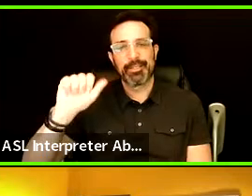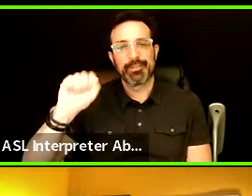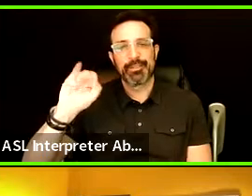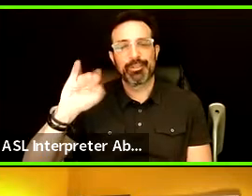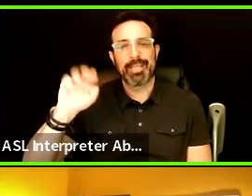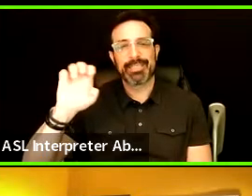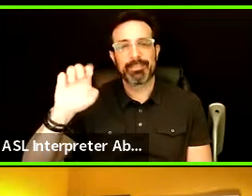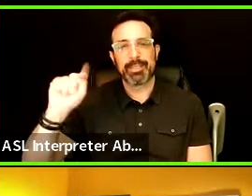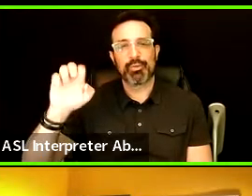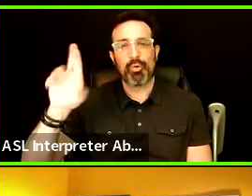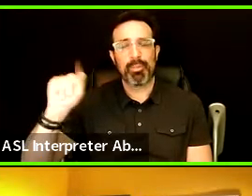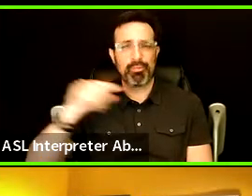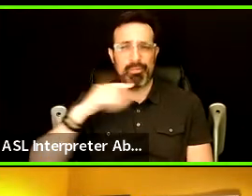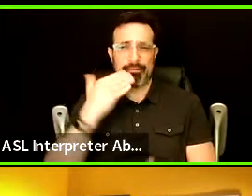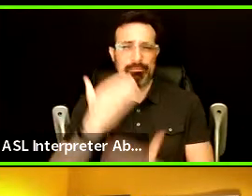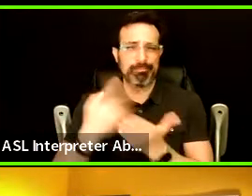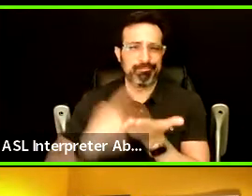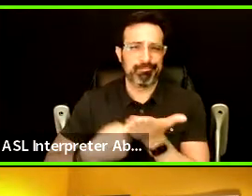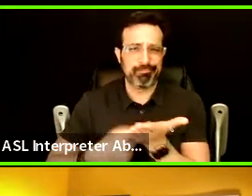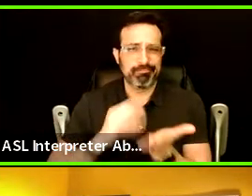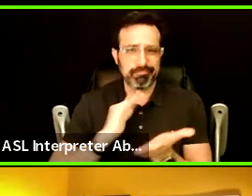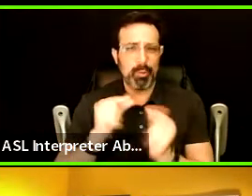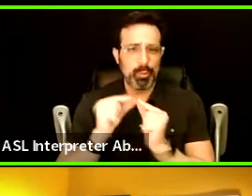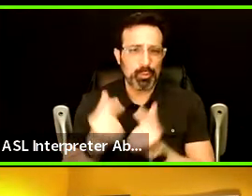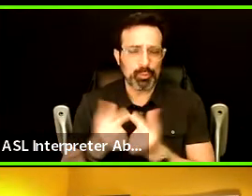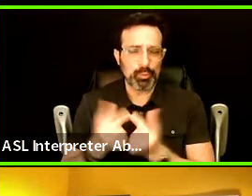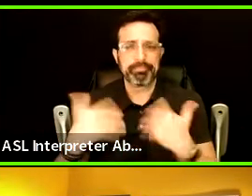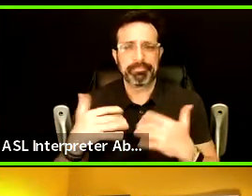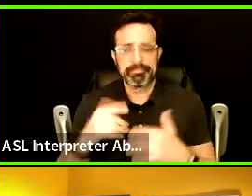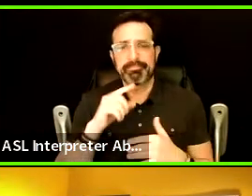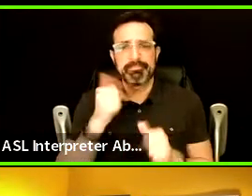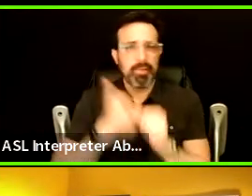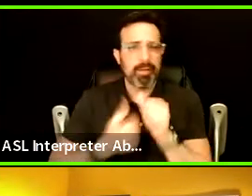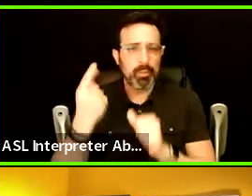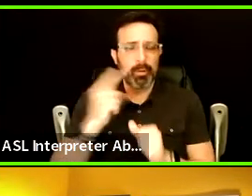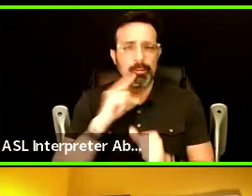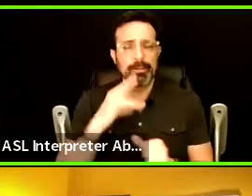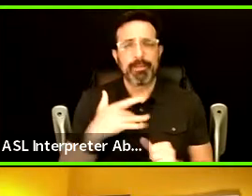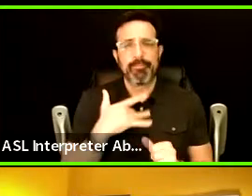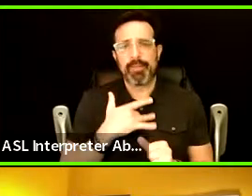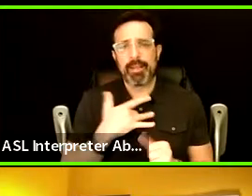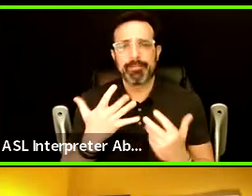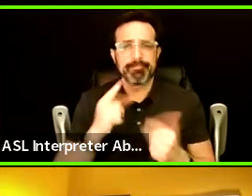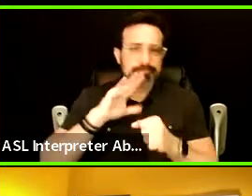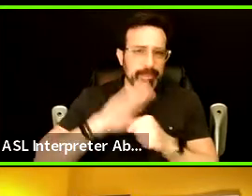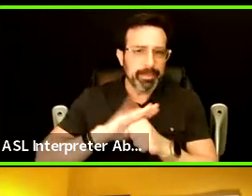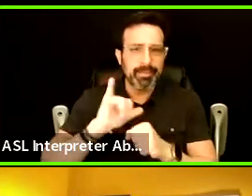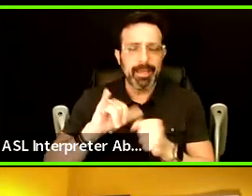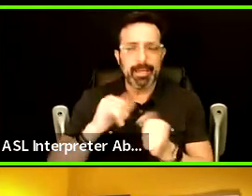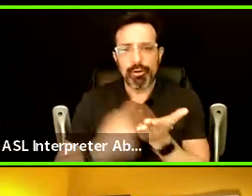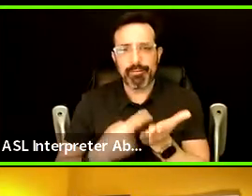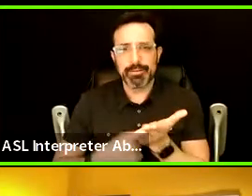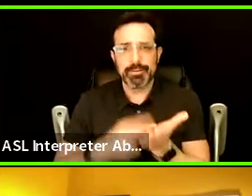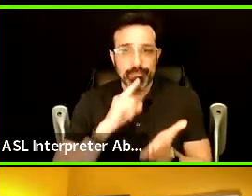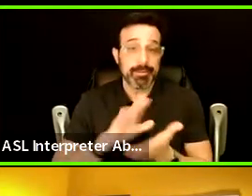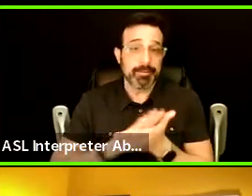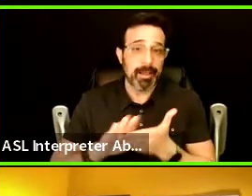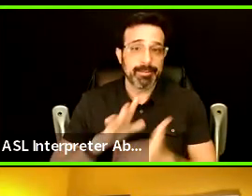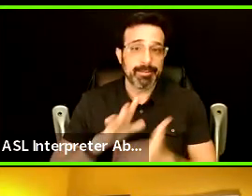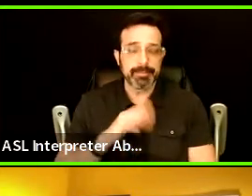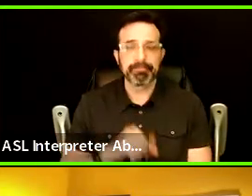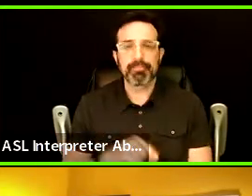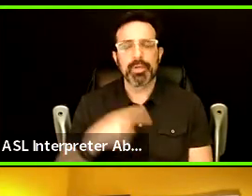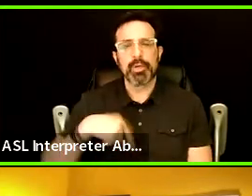good discussion, really great discussion. Everyone really felt committed to the conversation, which was nice.